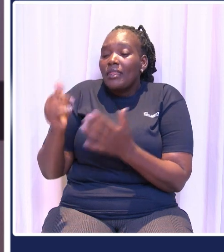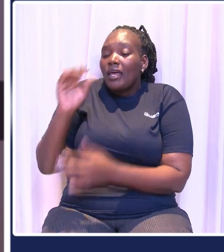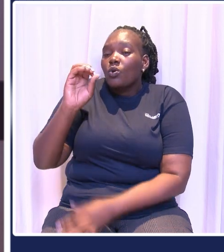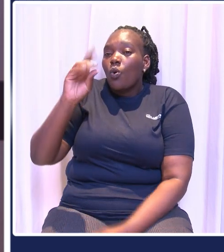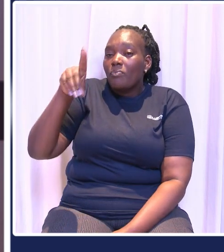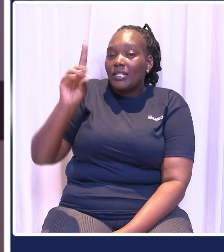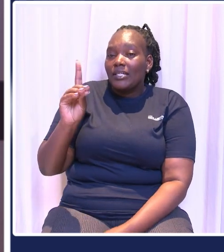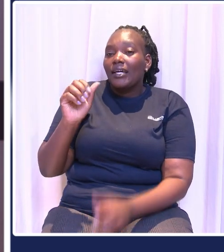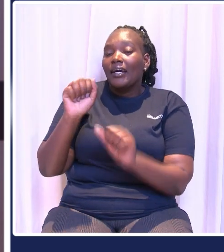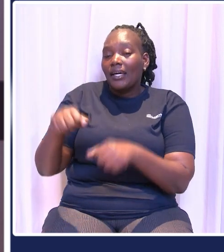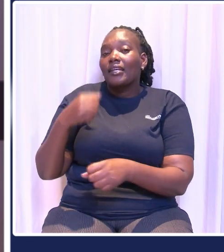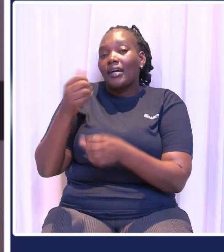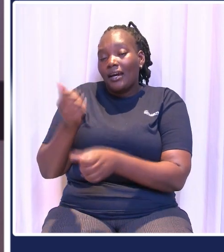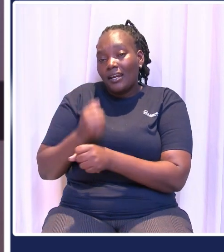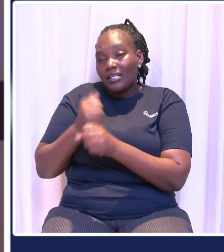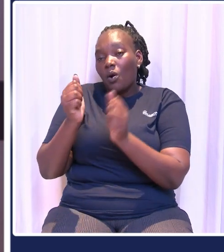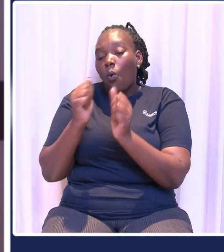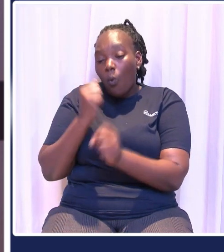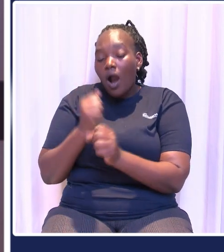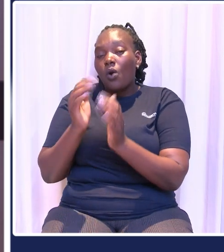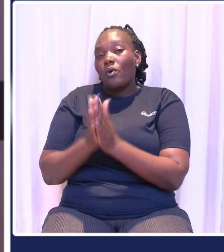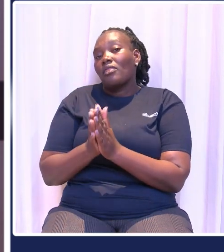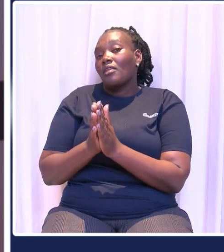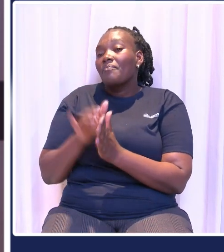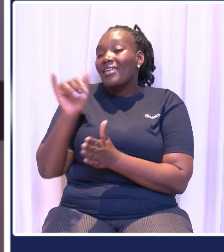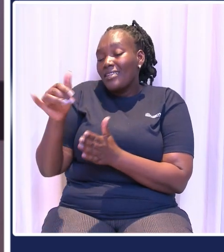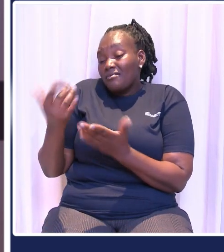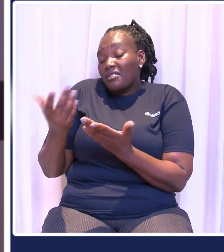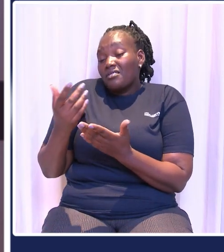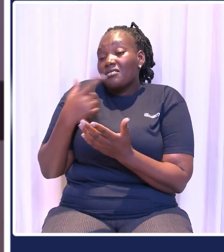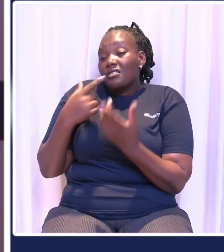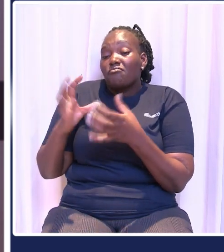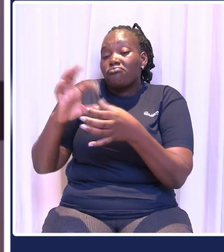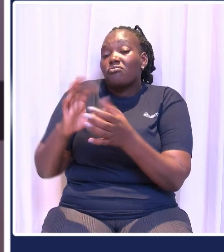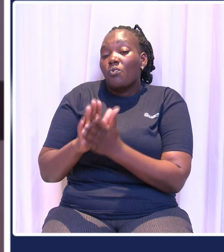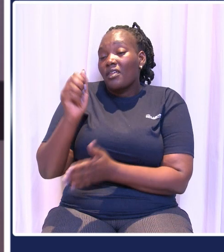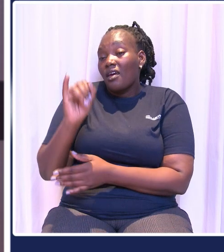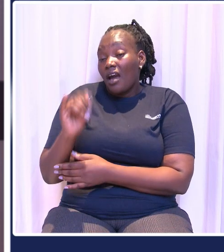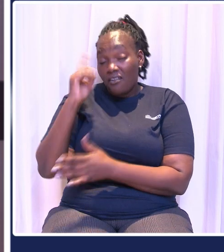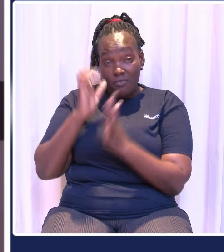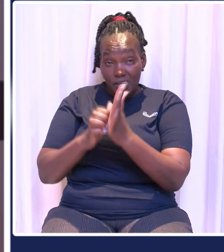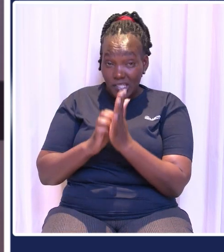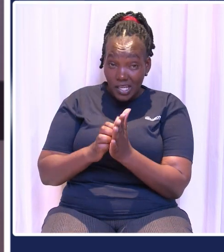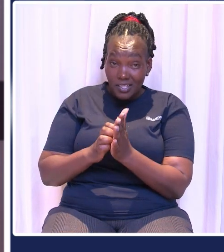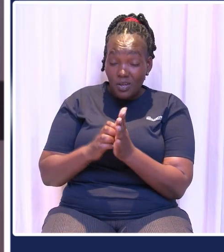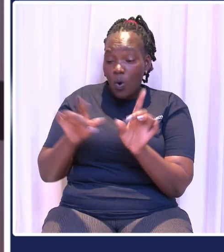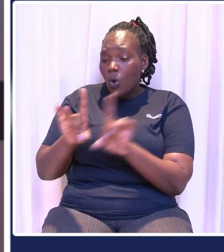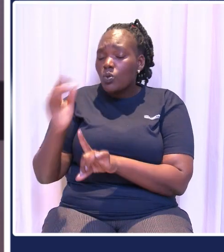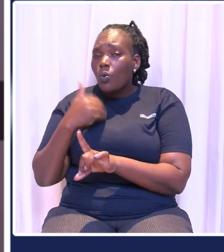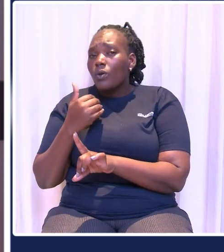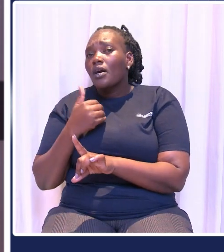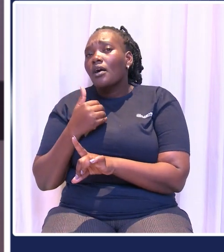also grappling with, just as they were grappling with AI, for instance. We are also aware